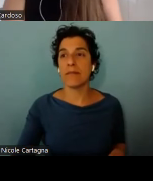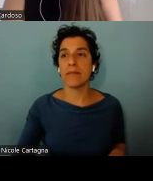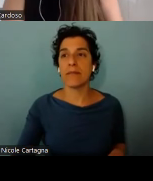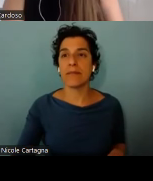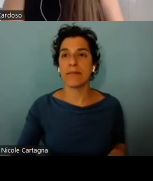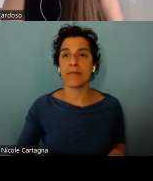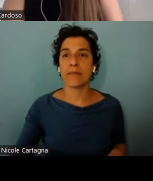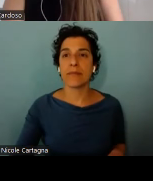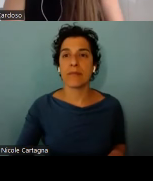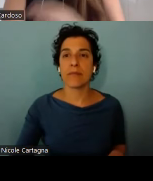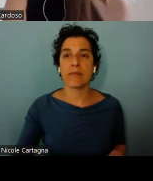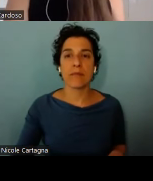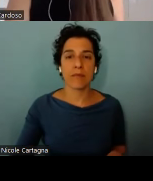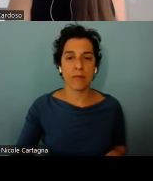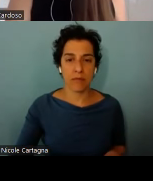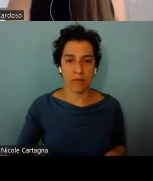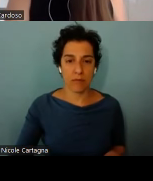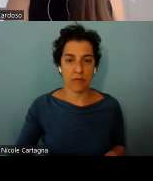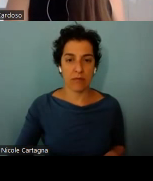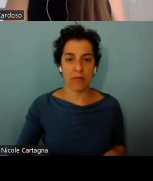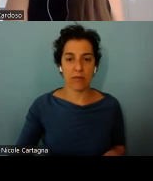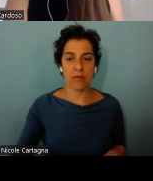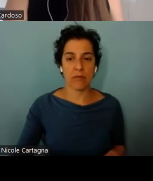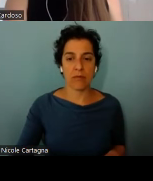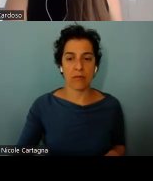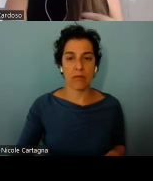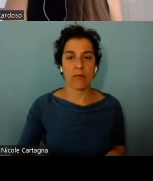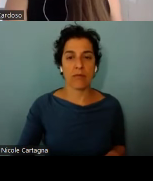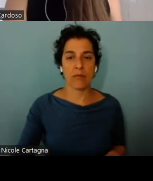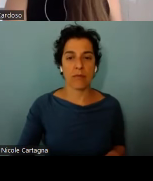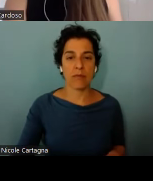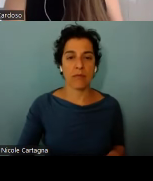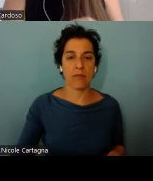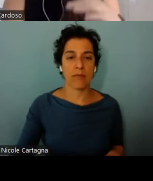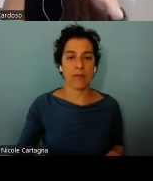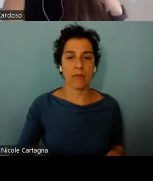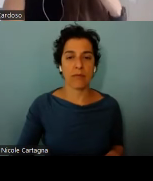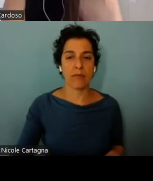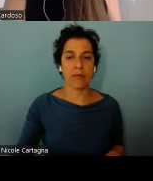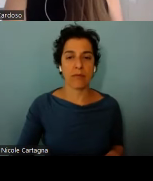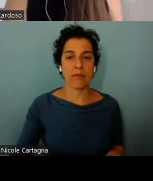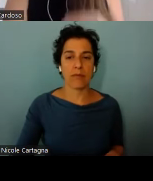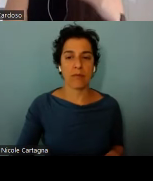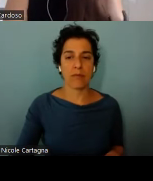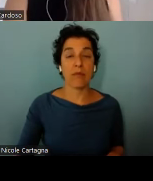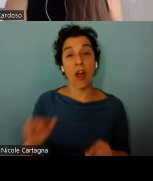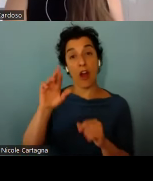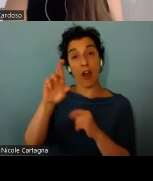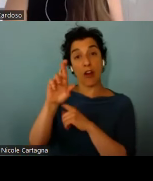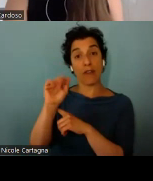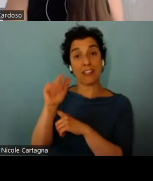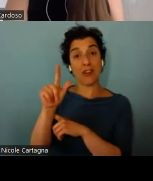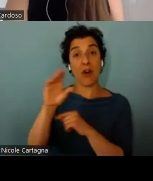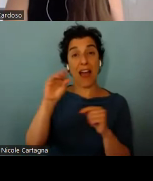justice framing into all of our presentations to make sure that when we're telling the story of the inequities